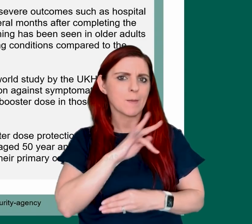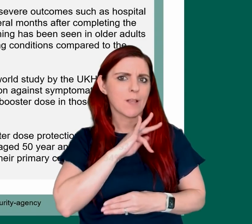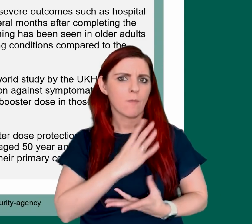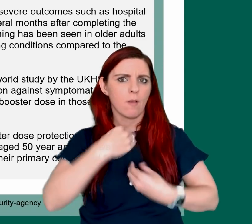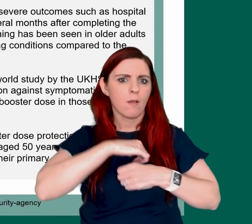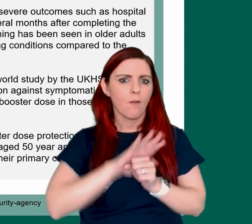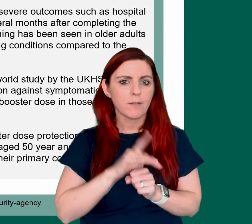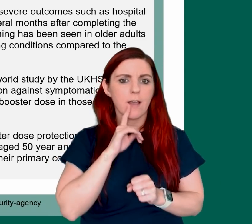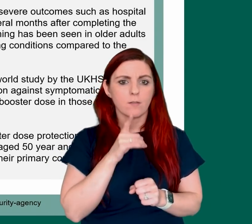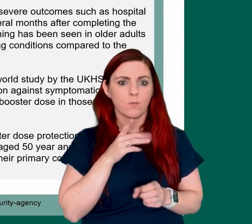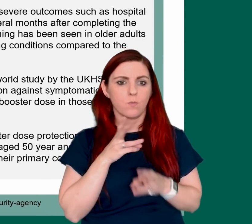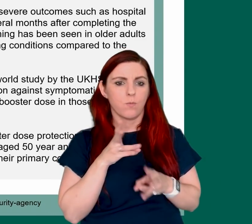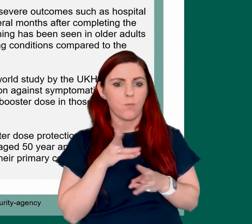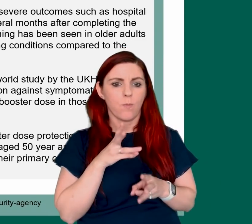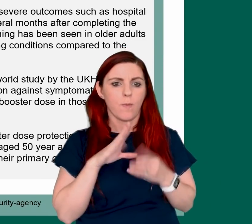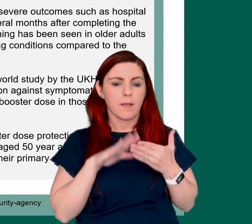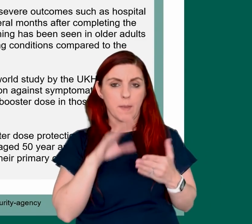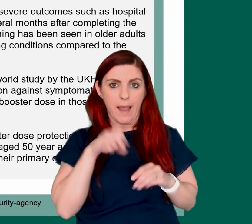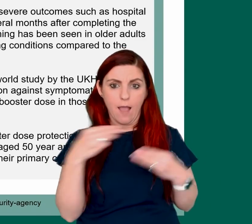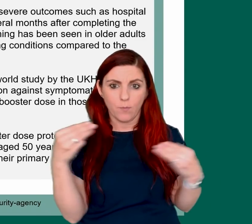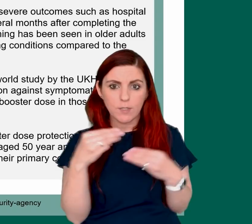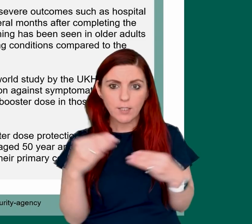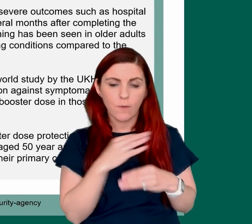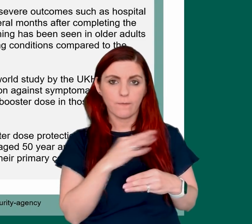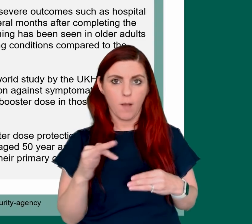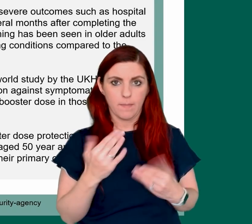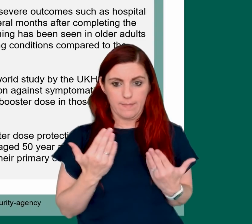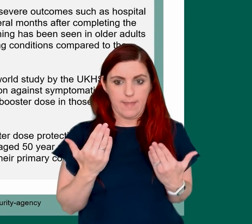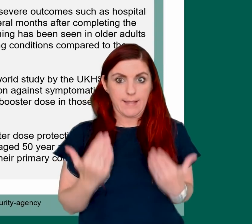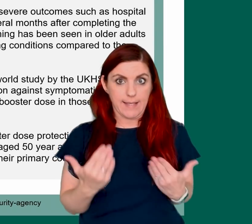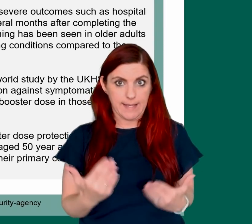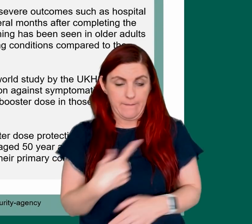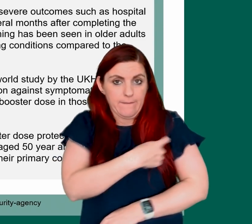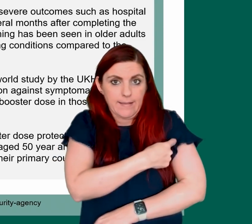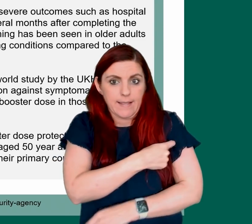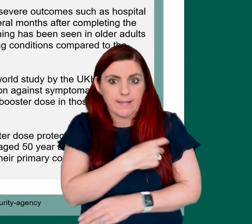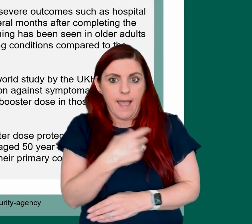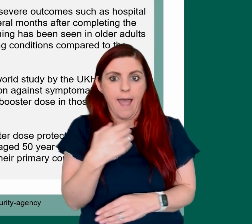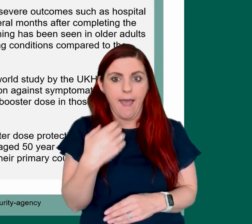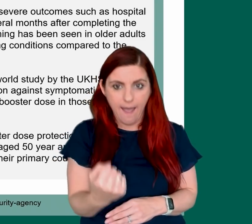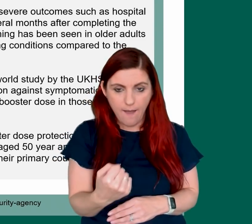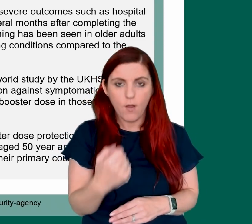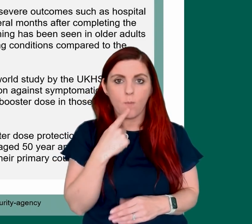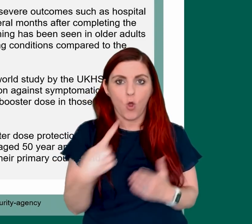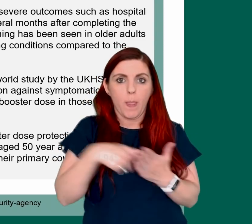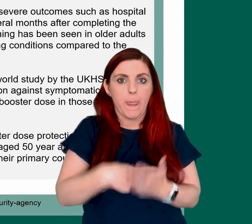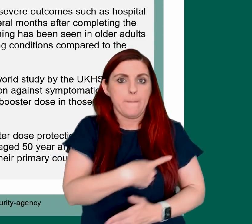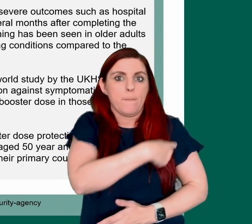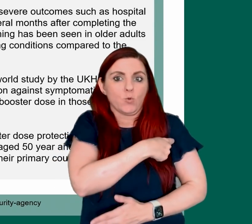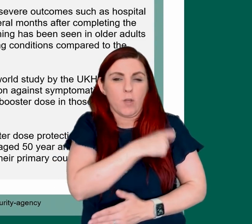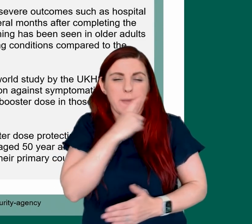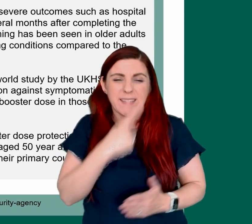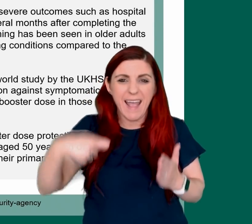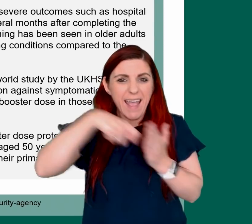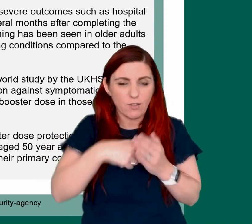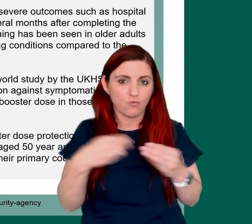from the baseline of January because people have protection from their existing vaccination regime. What the booster will do will give additional protection going